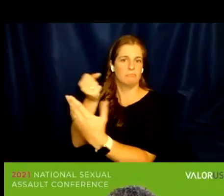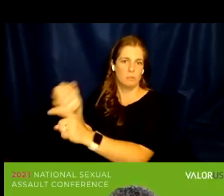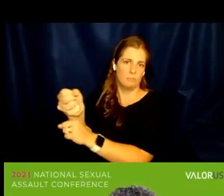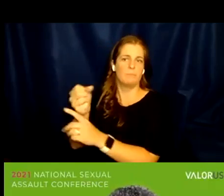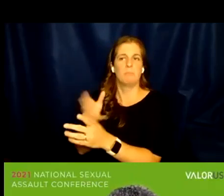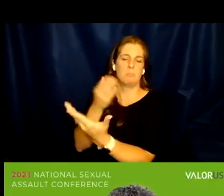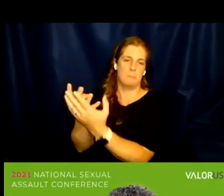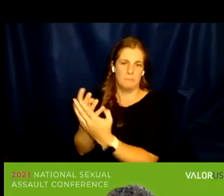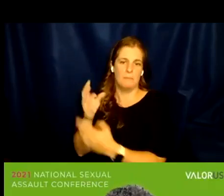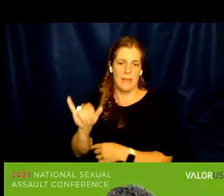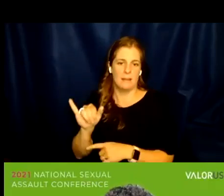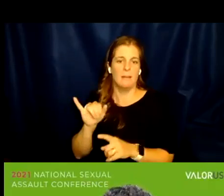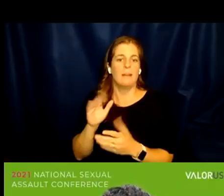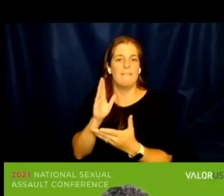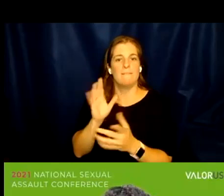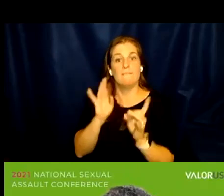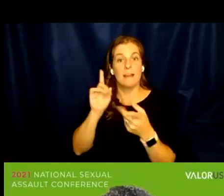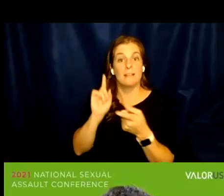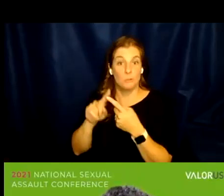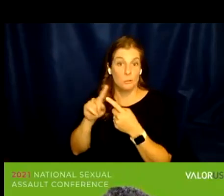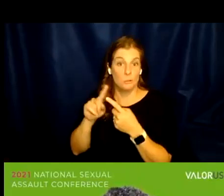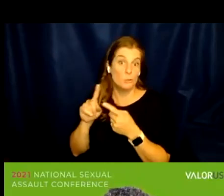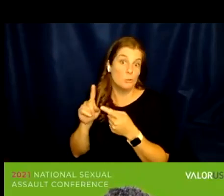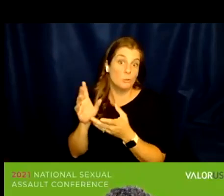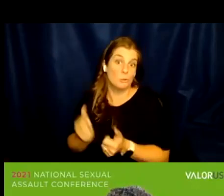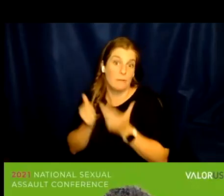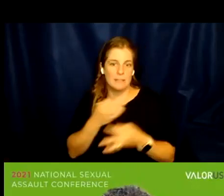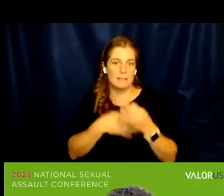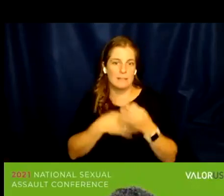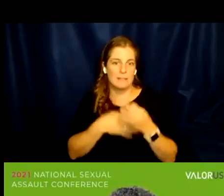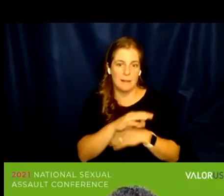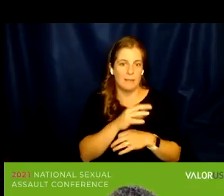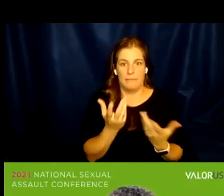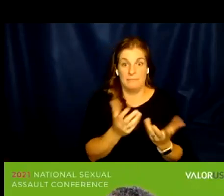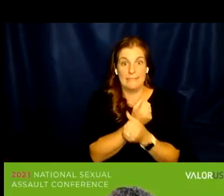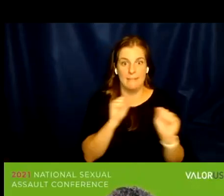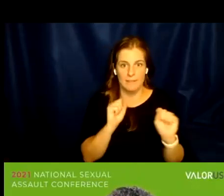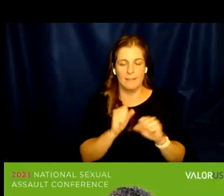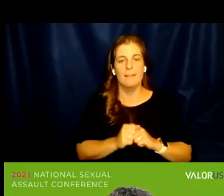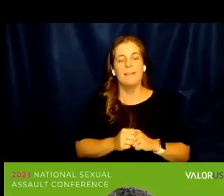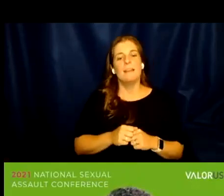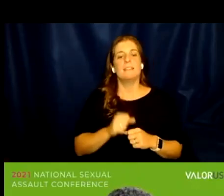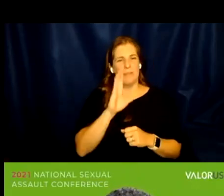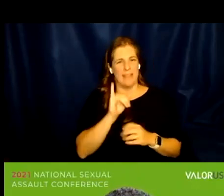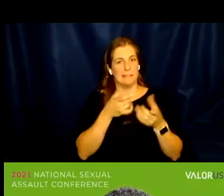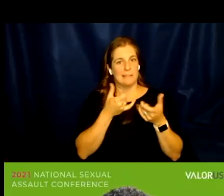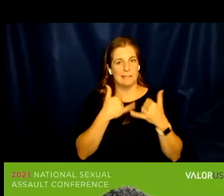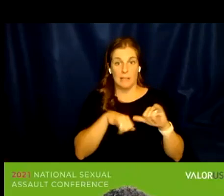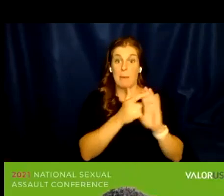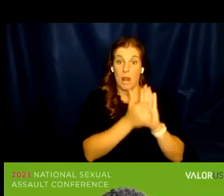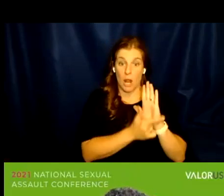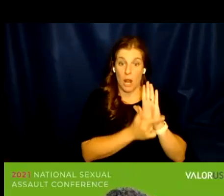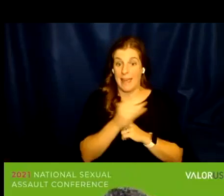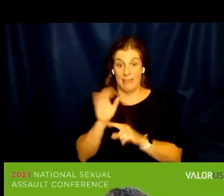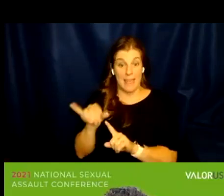survivors, rather than healing and safety, and that's been the case historically by law and continues to be the case by fact. And